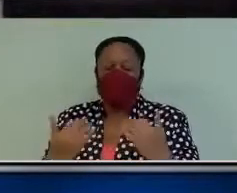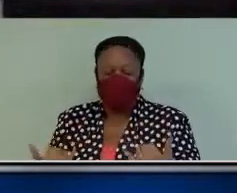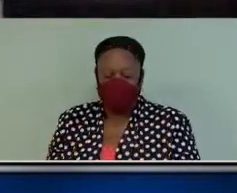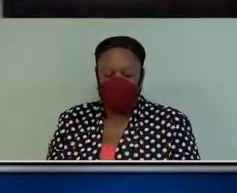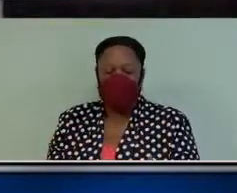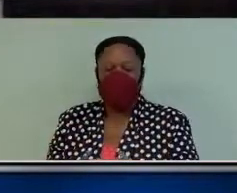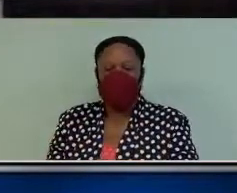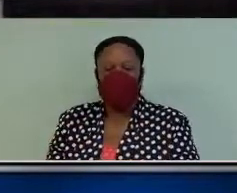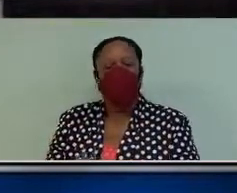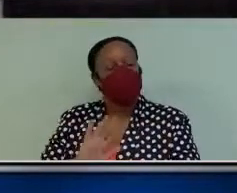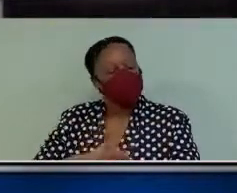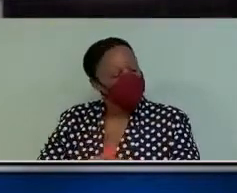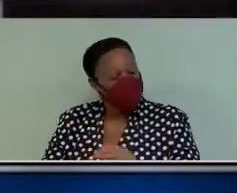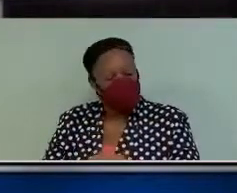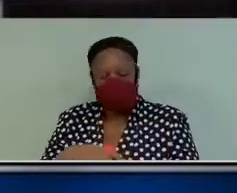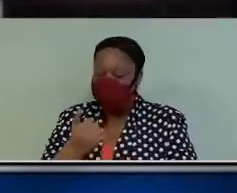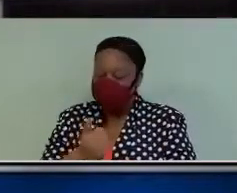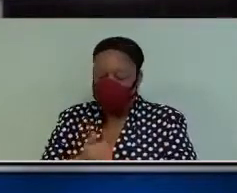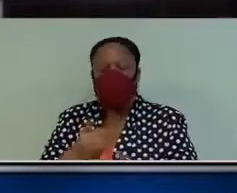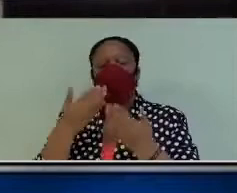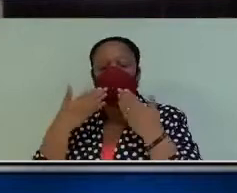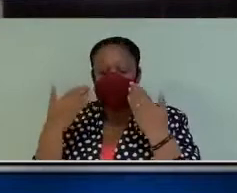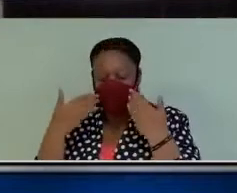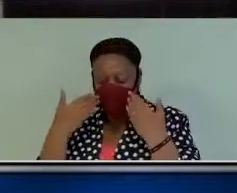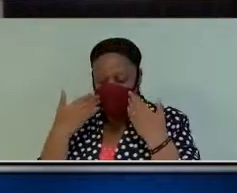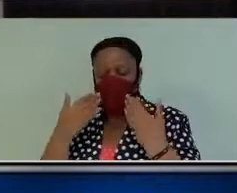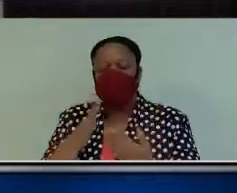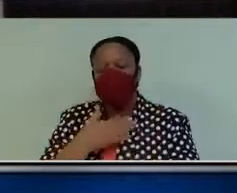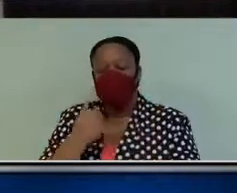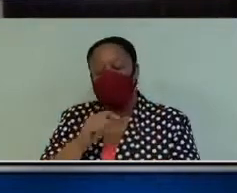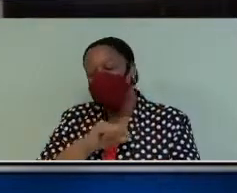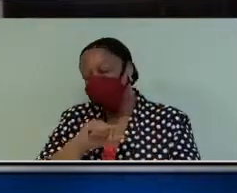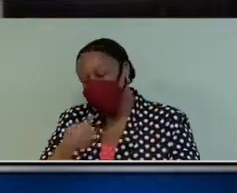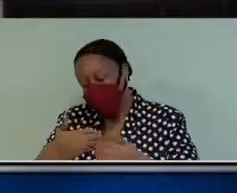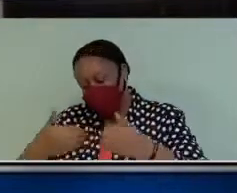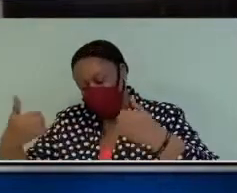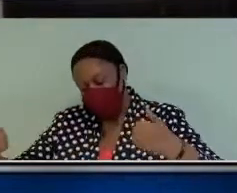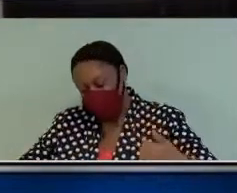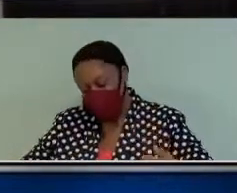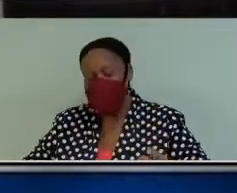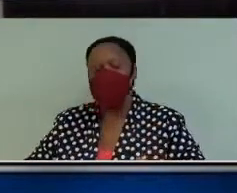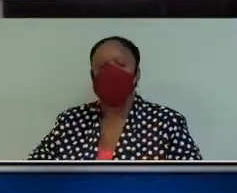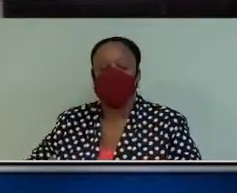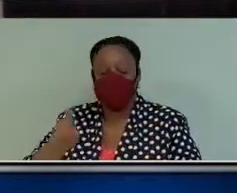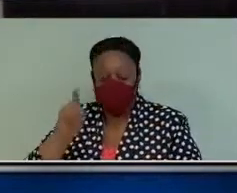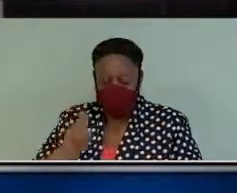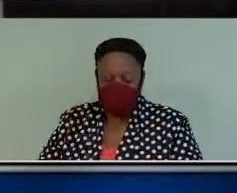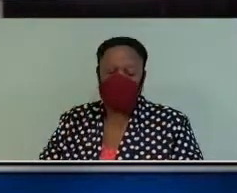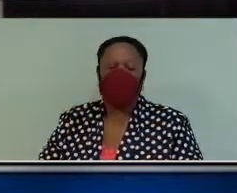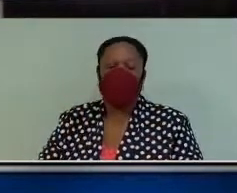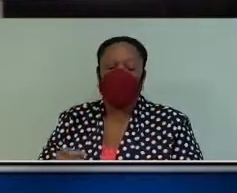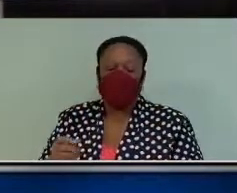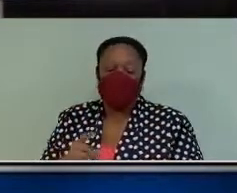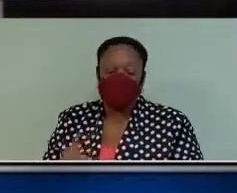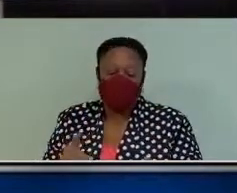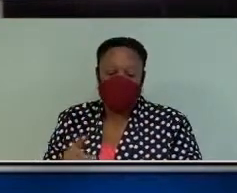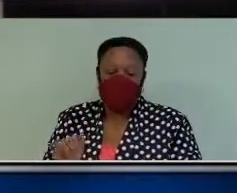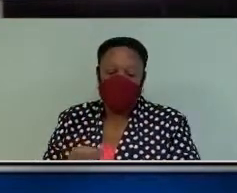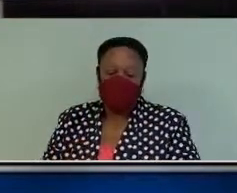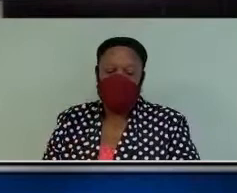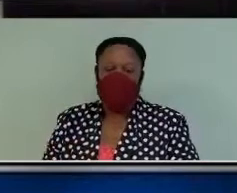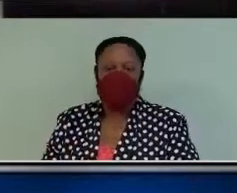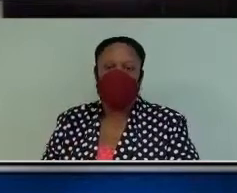hygiene, sanitization, wearing of masks, and physical distancing protocols in the regulations must be